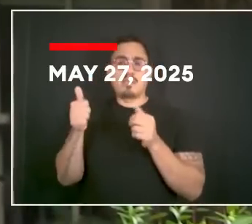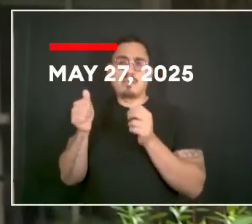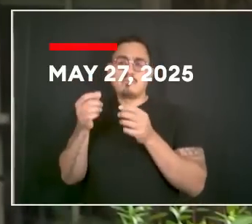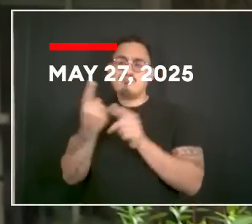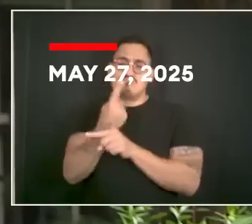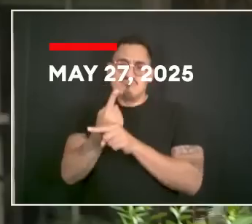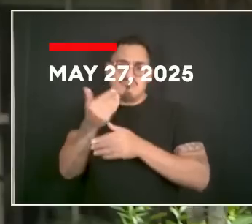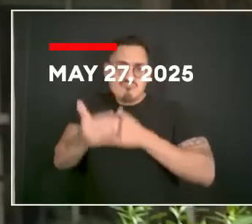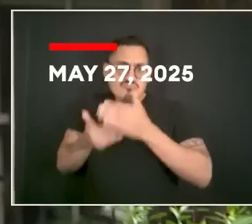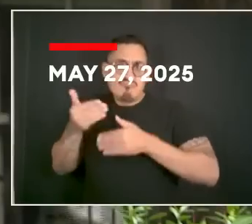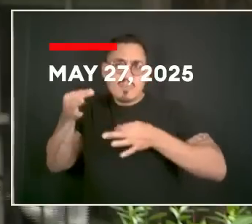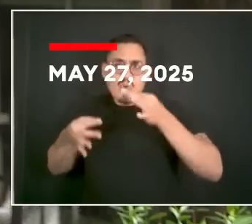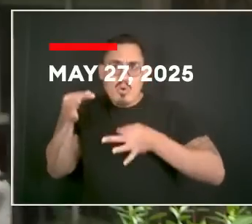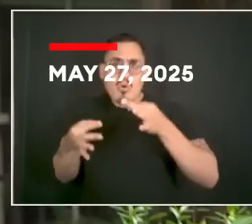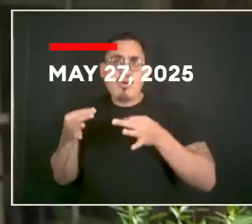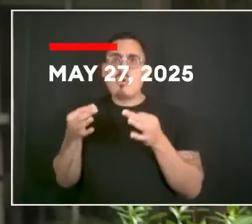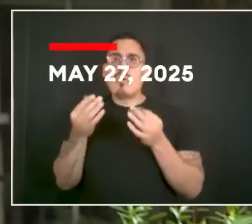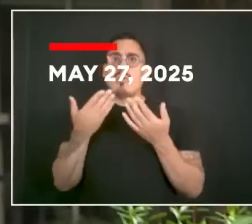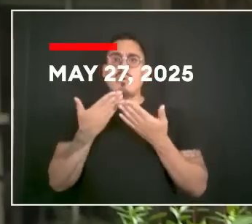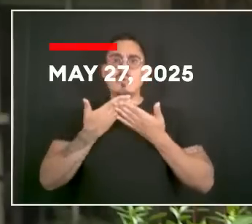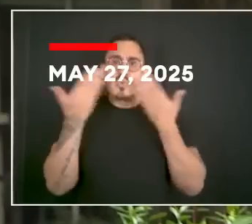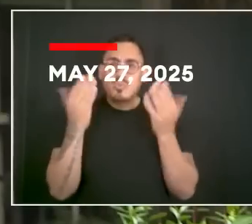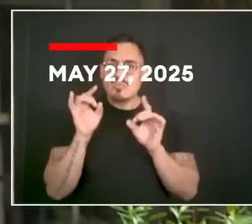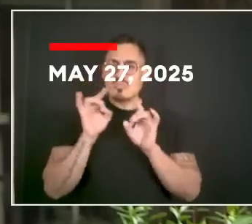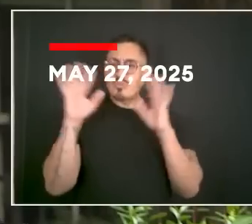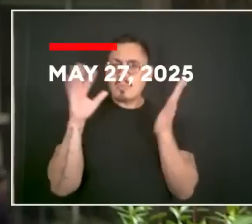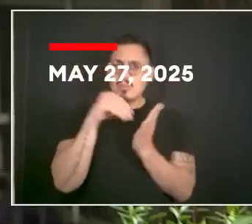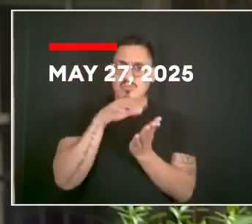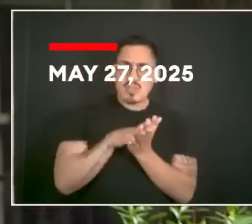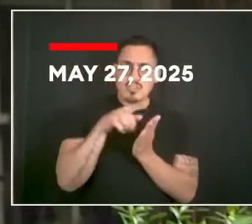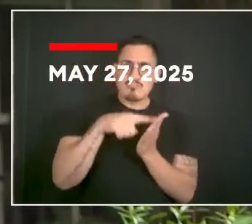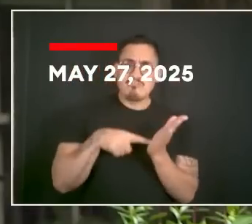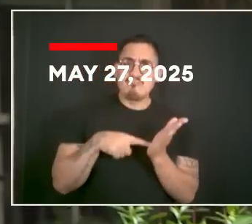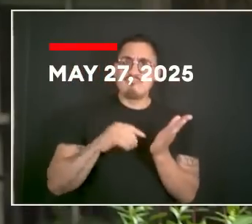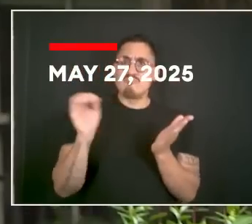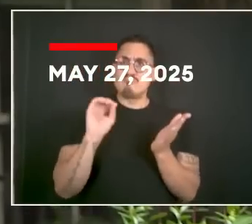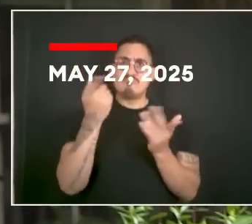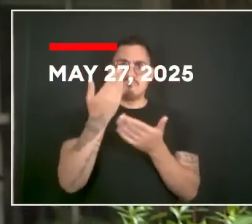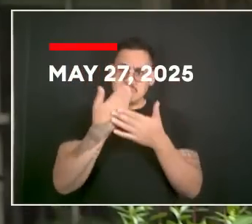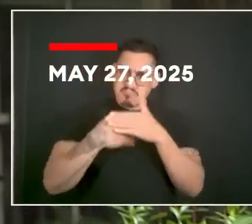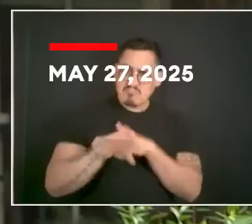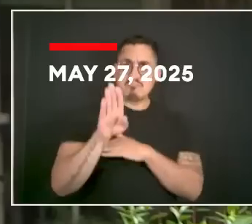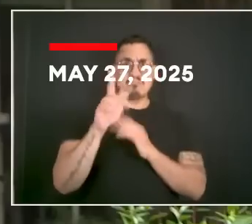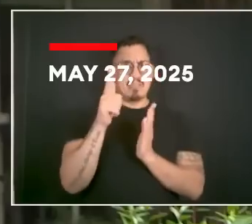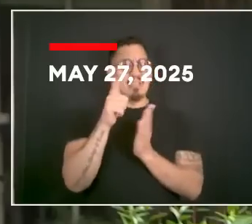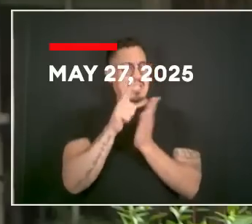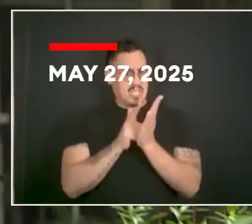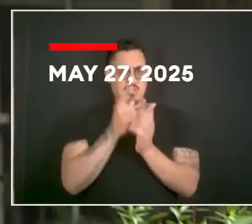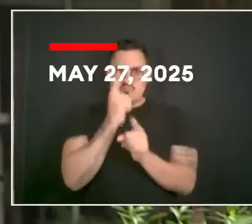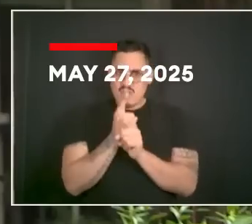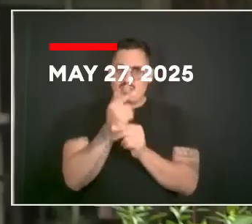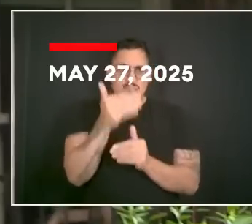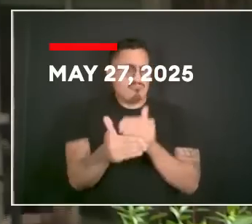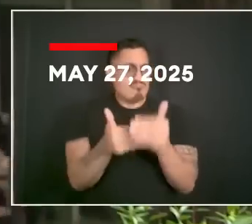record, there were no charges against him. He entered the country legally, but ICE picked him up and now he's being shuffled from